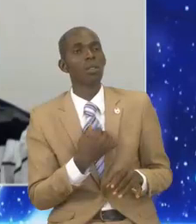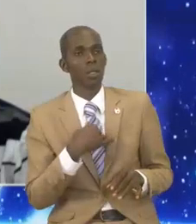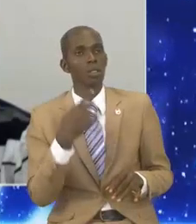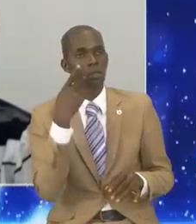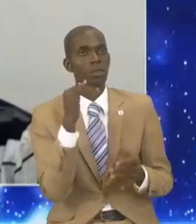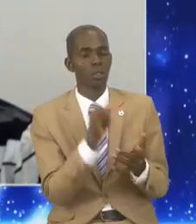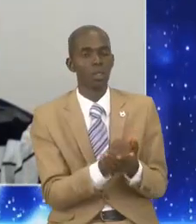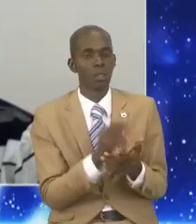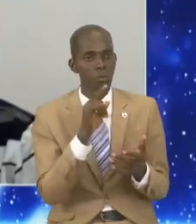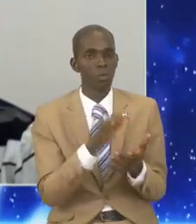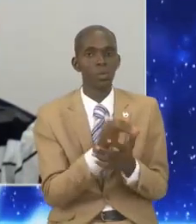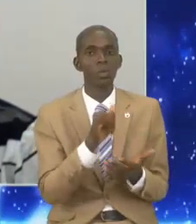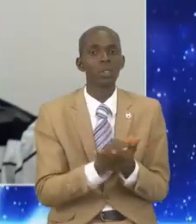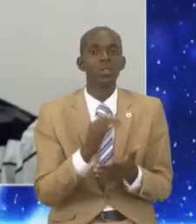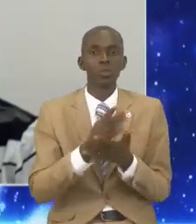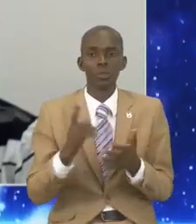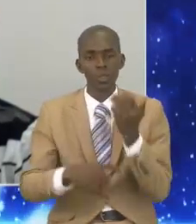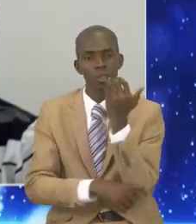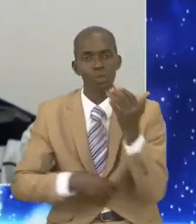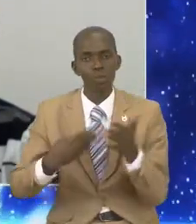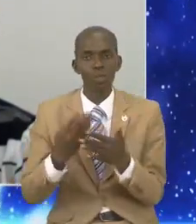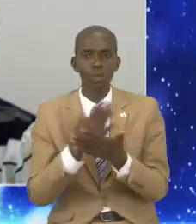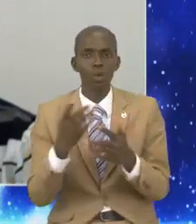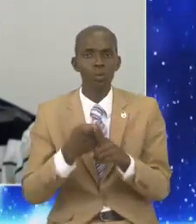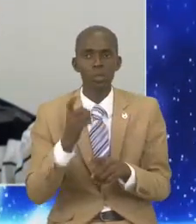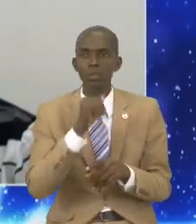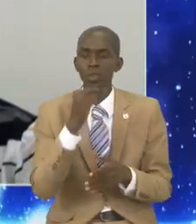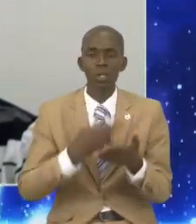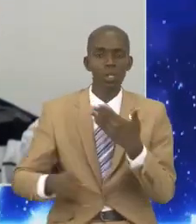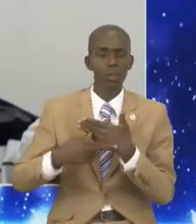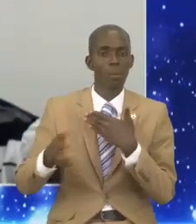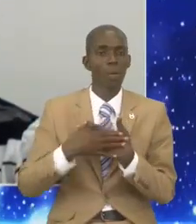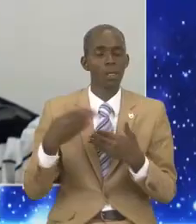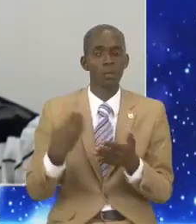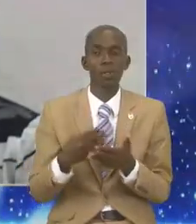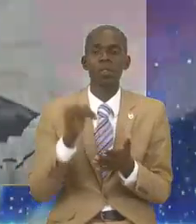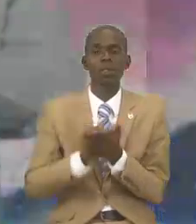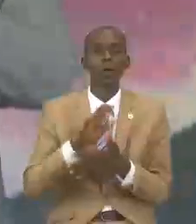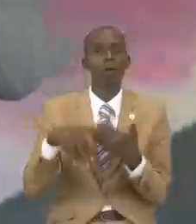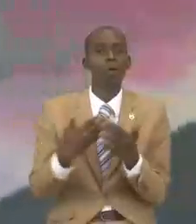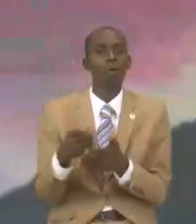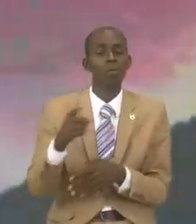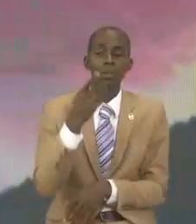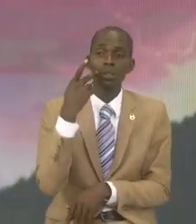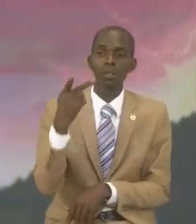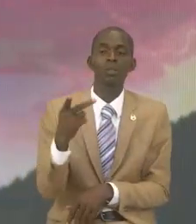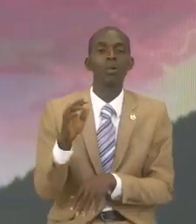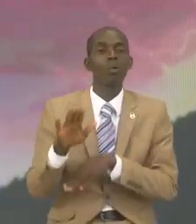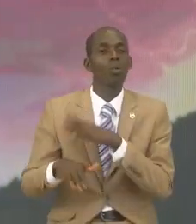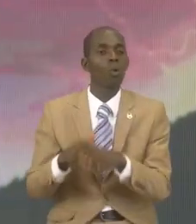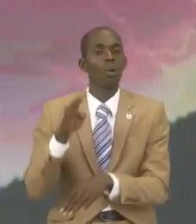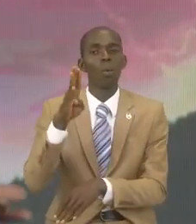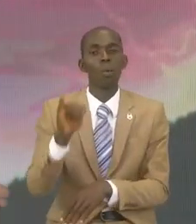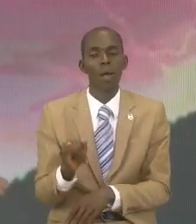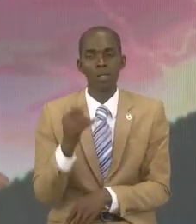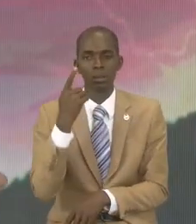took money away from them and did not return the money, that's what they see, they walk by that. They walk by